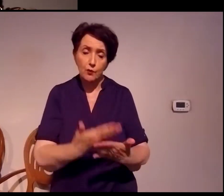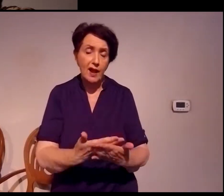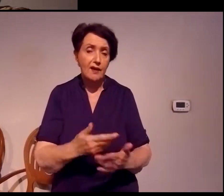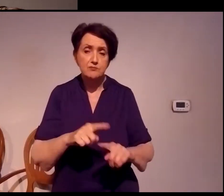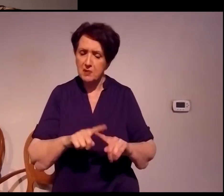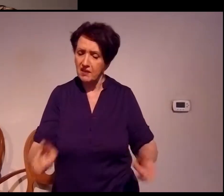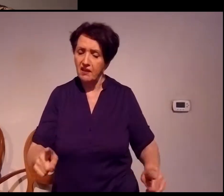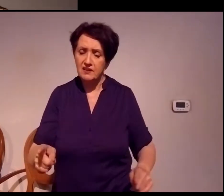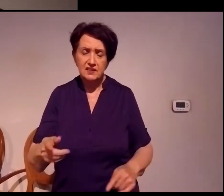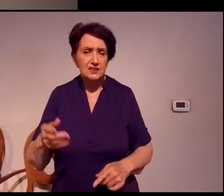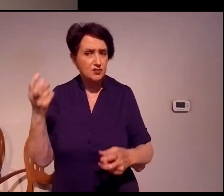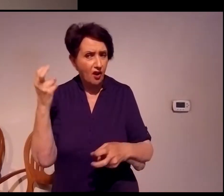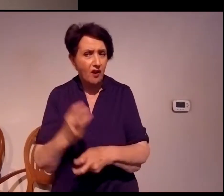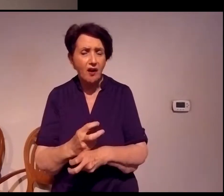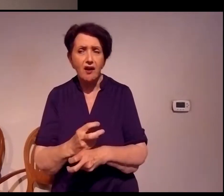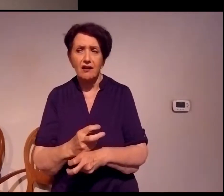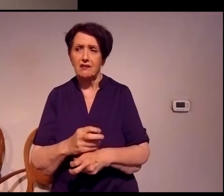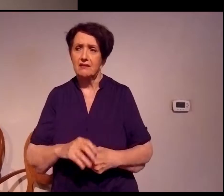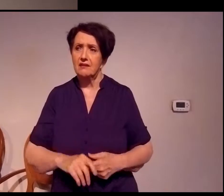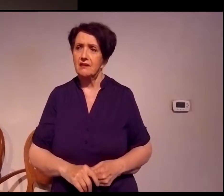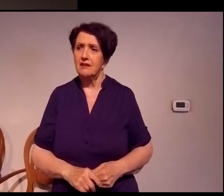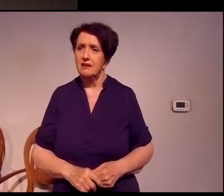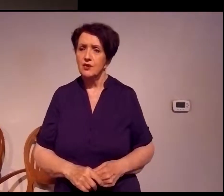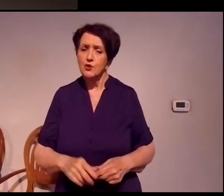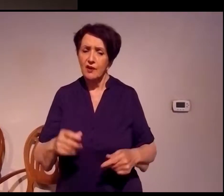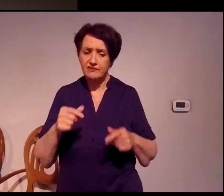my goodness.